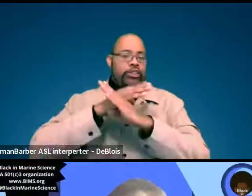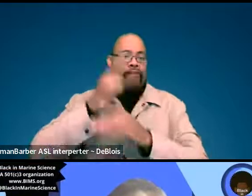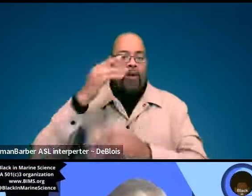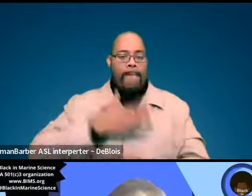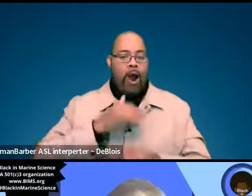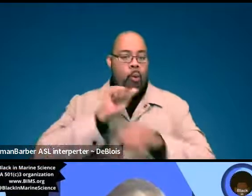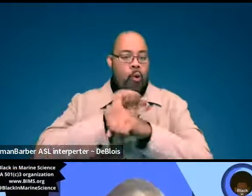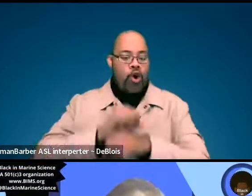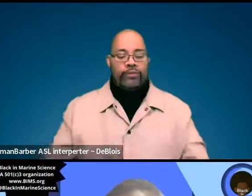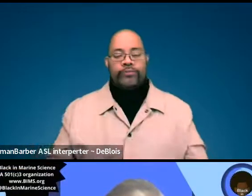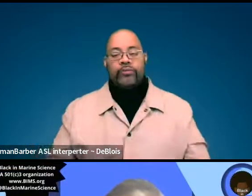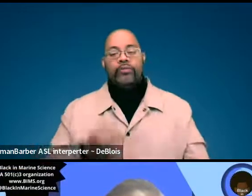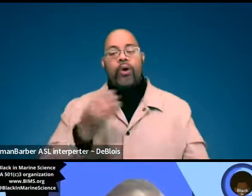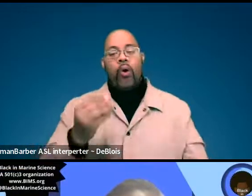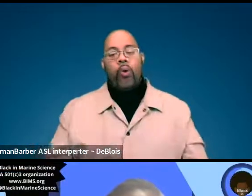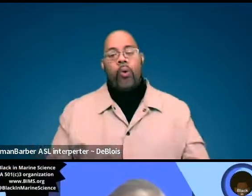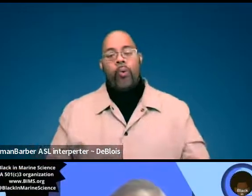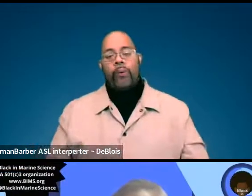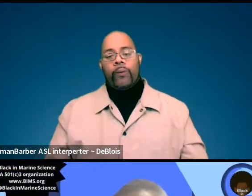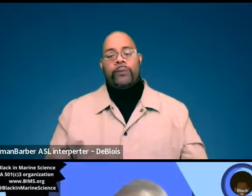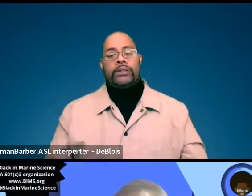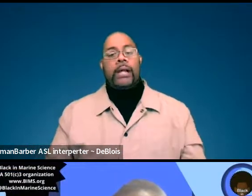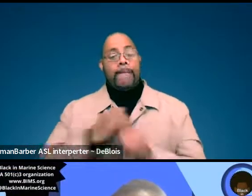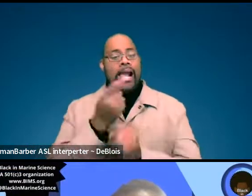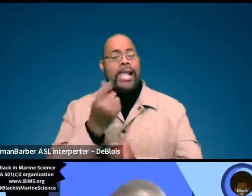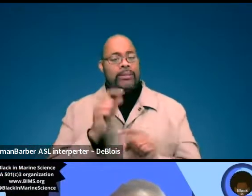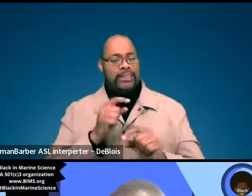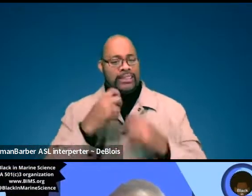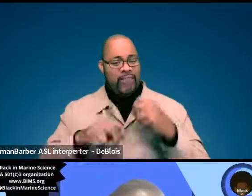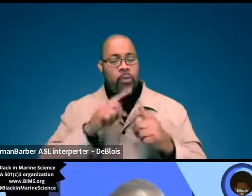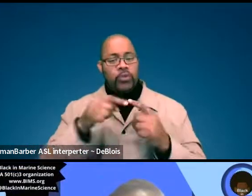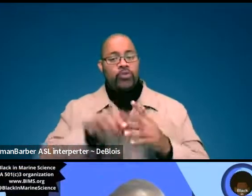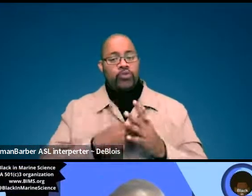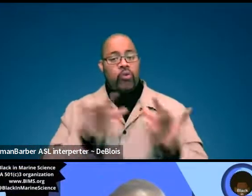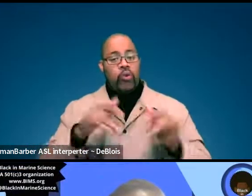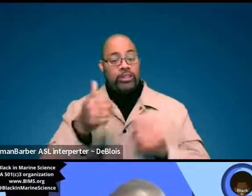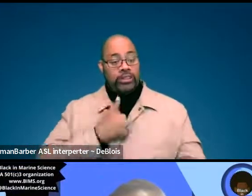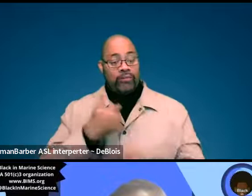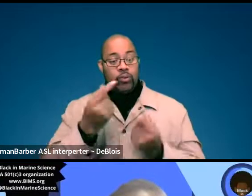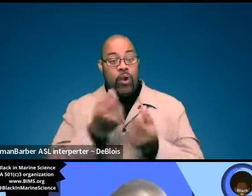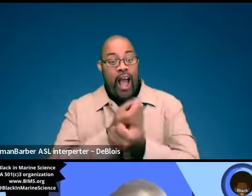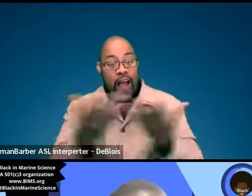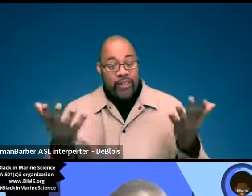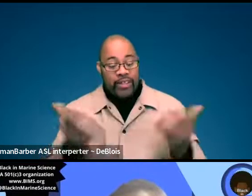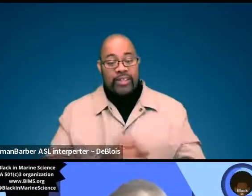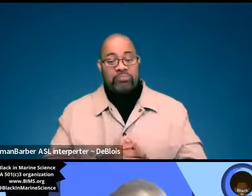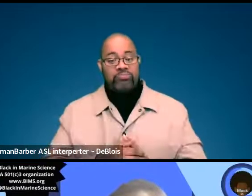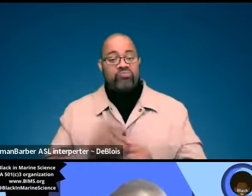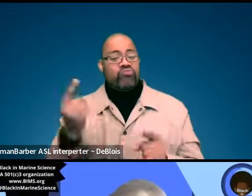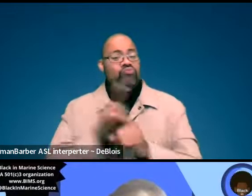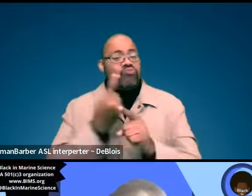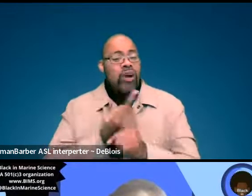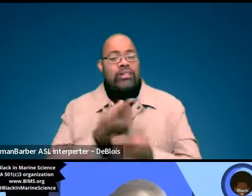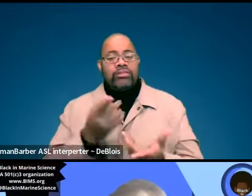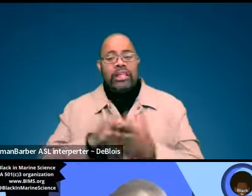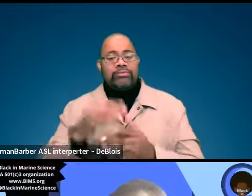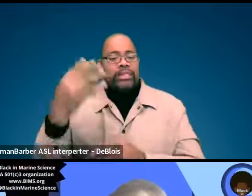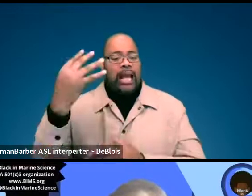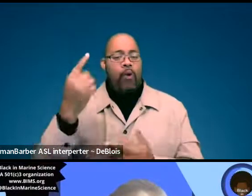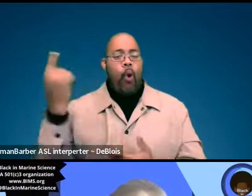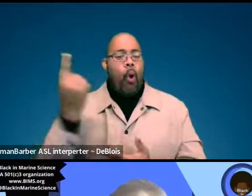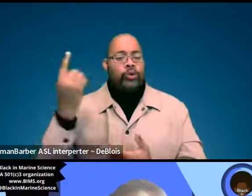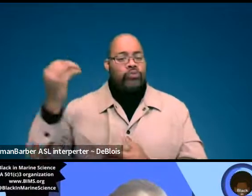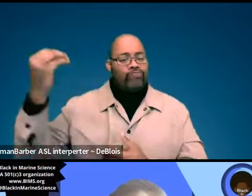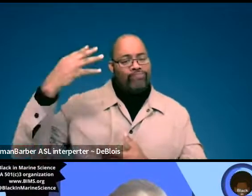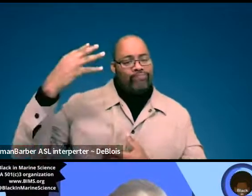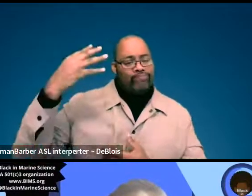my work. So it does make it a little difficult. But when you start recording yourself doing everyday things, it's just like the camera's kind of always on